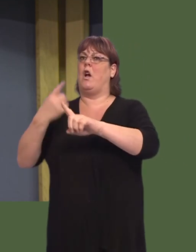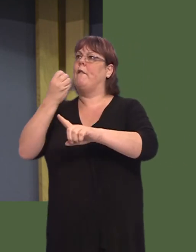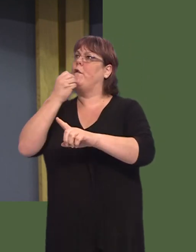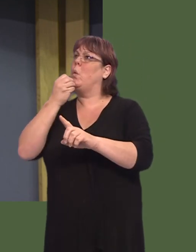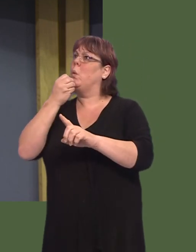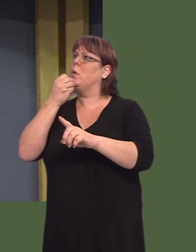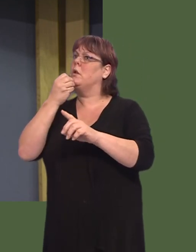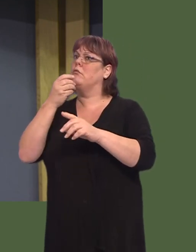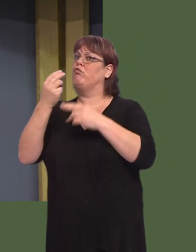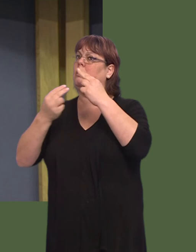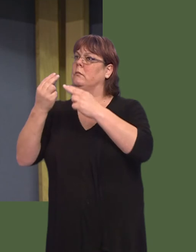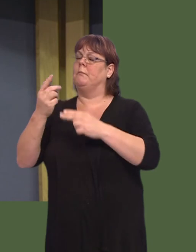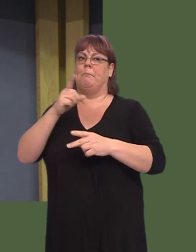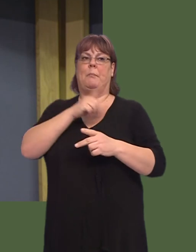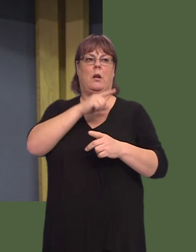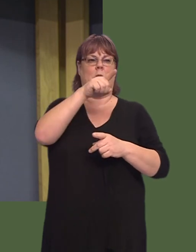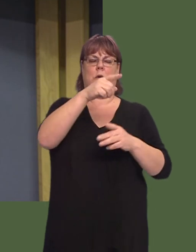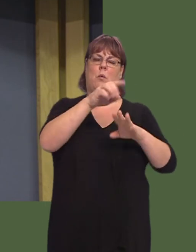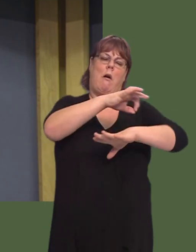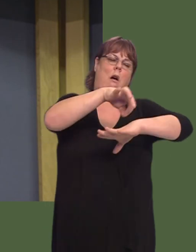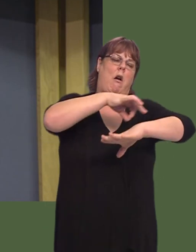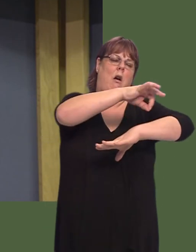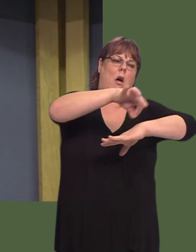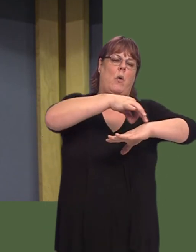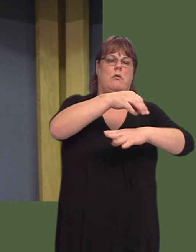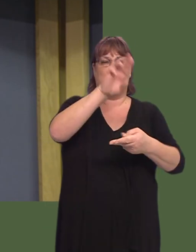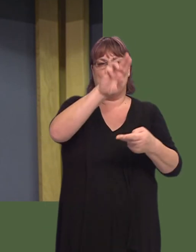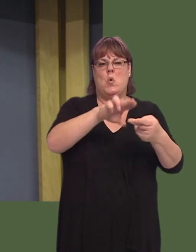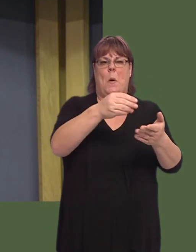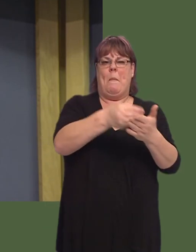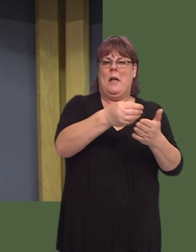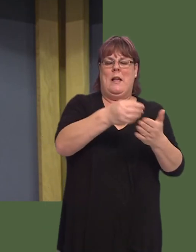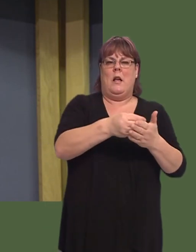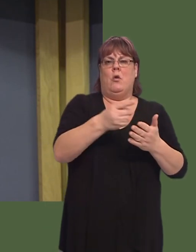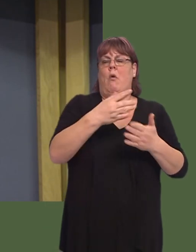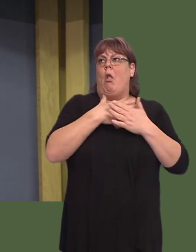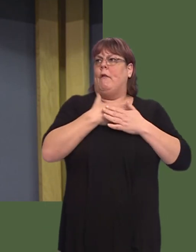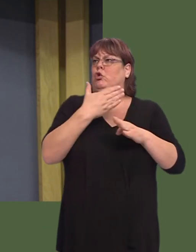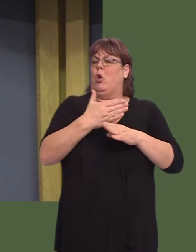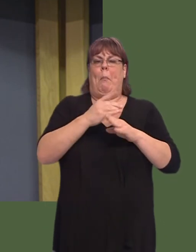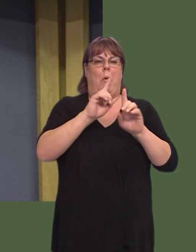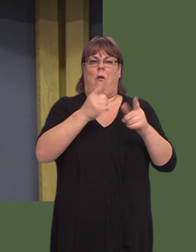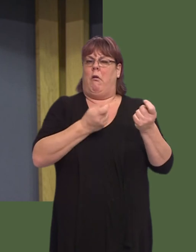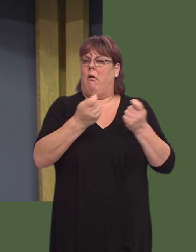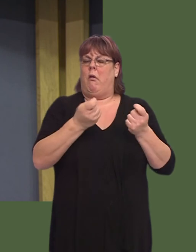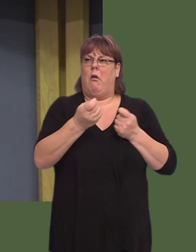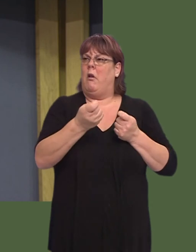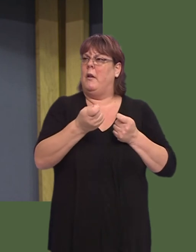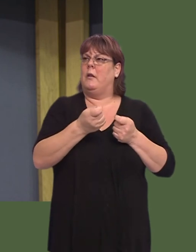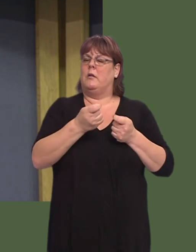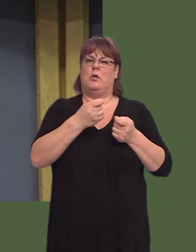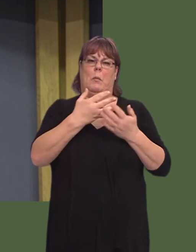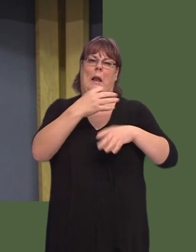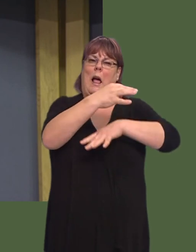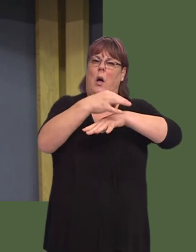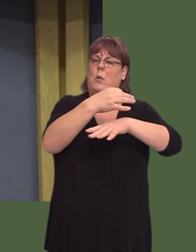hours, poor pay and difficult working conditions have left her with no choice but to leave the career that she loves. While I'm pleased the government's